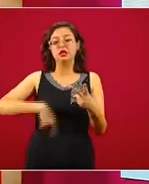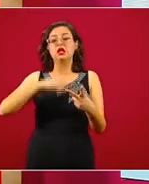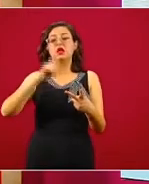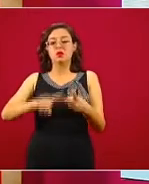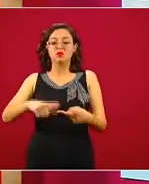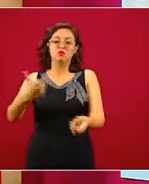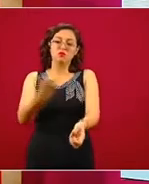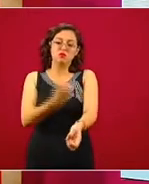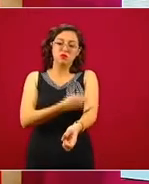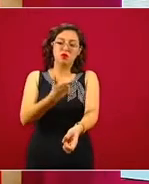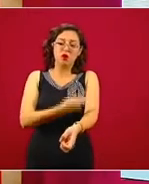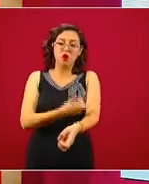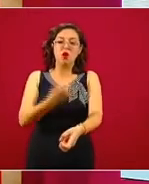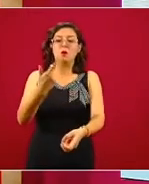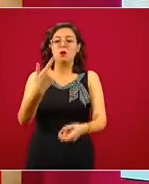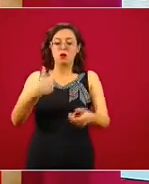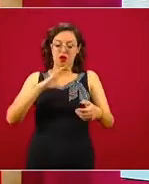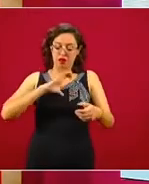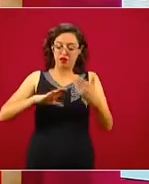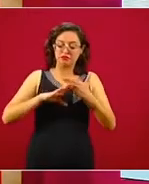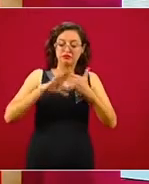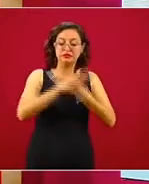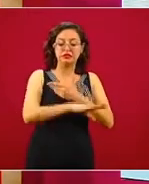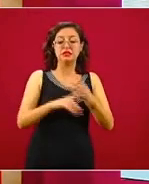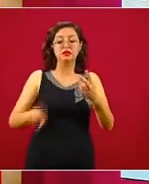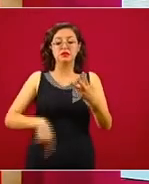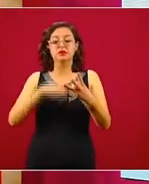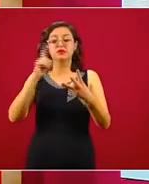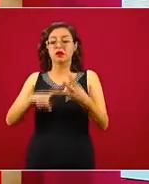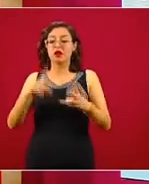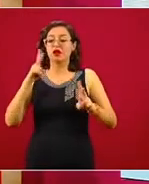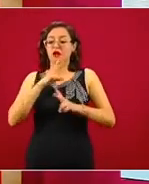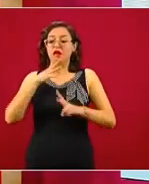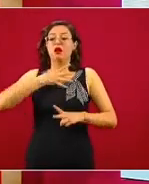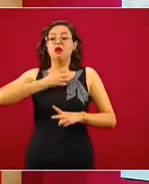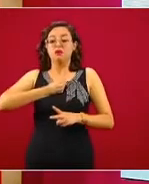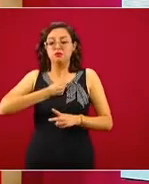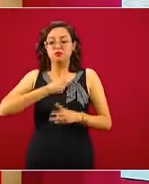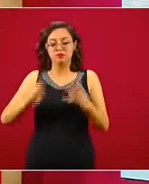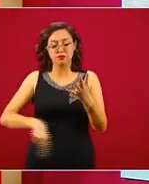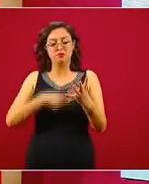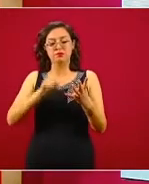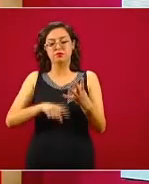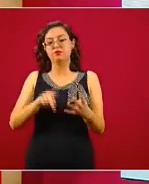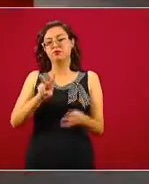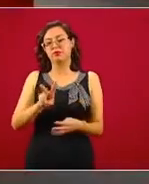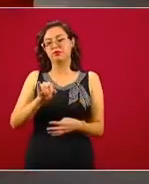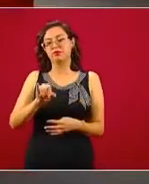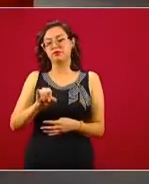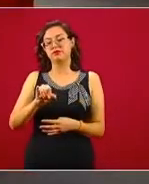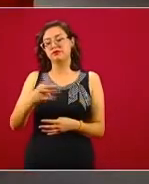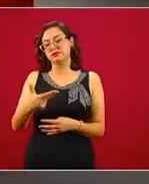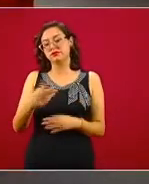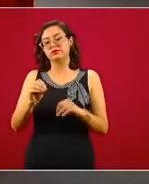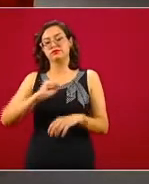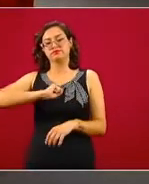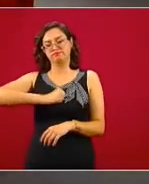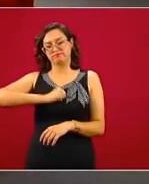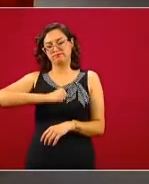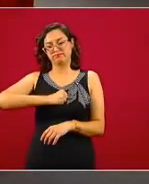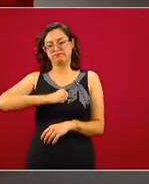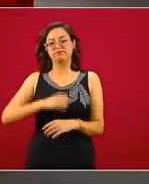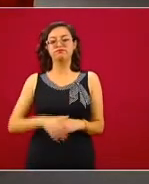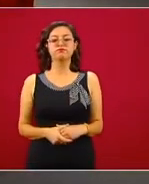We also have cancer or the engagement in chemotherapy to fight cancer